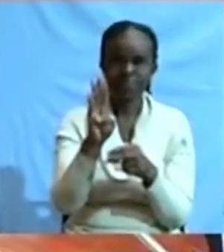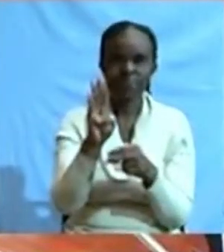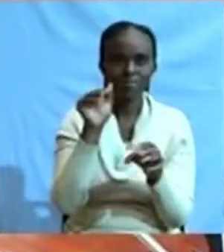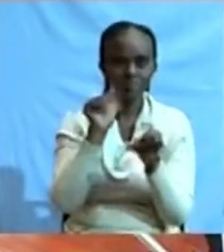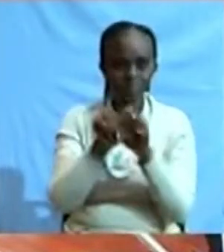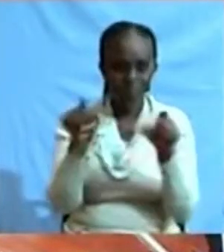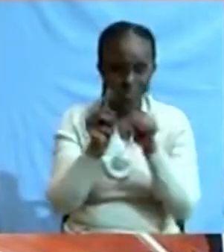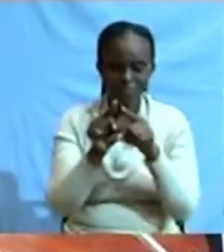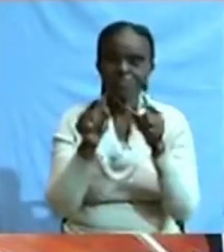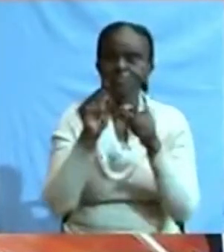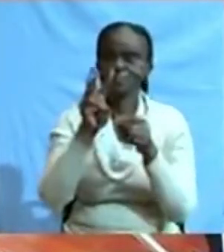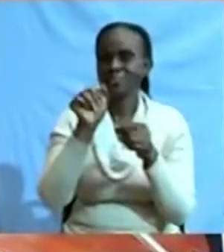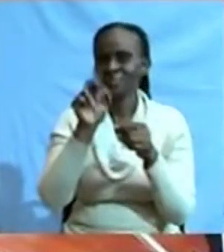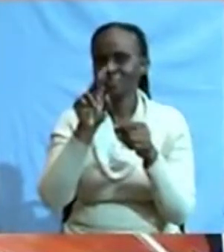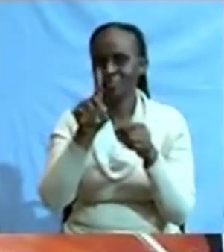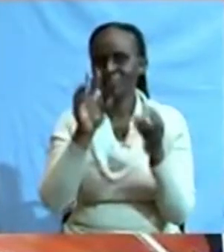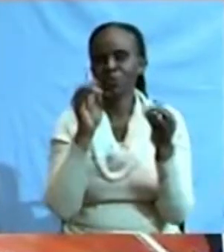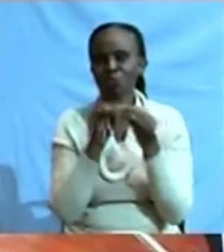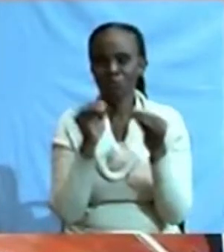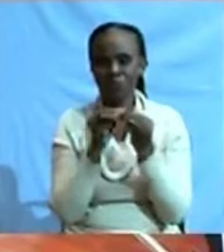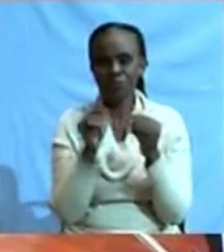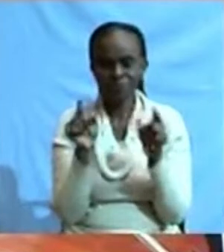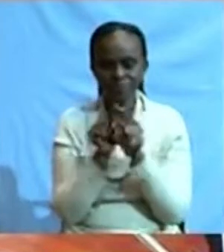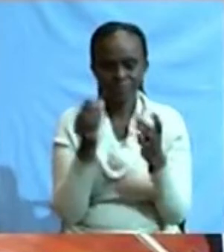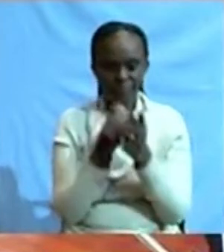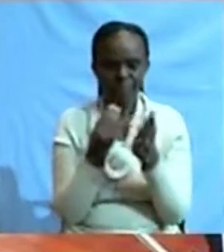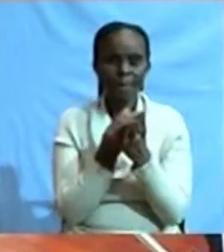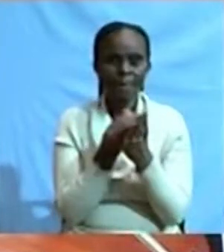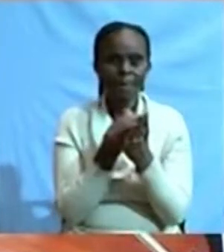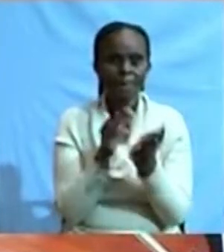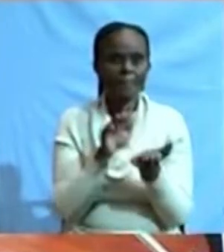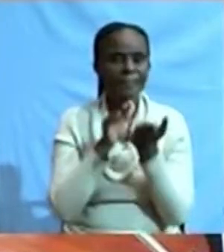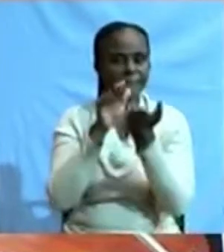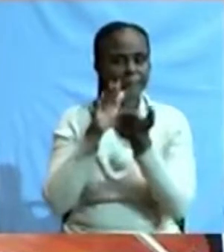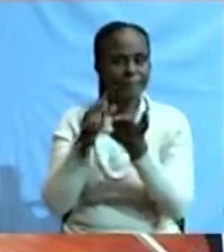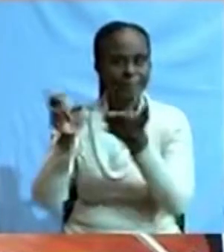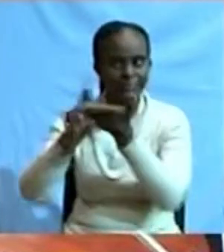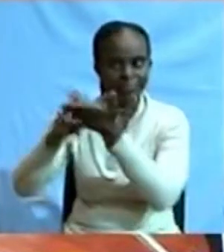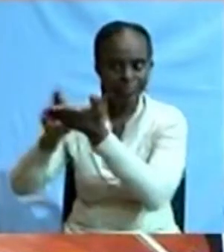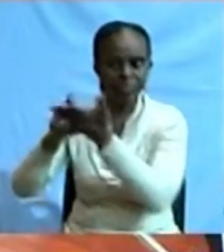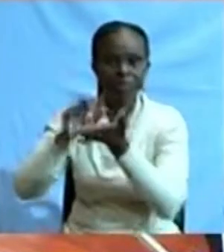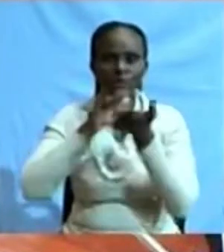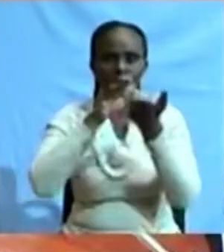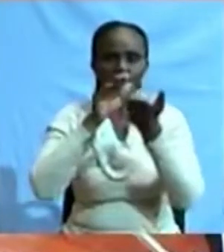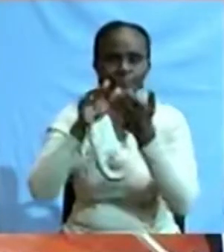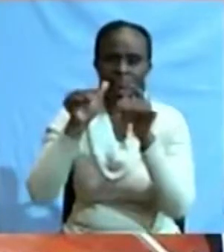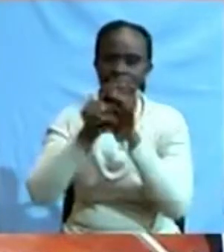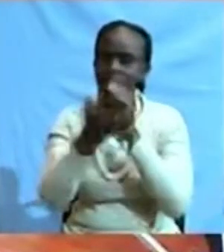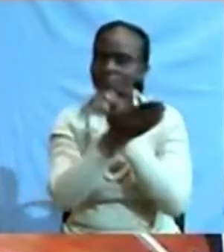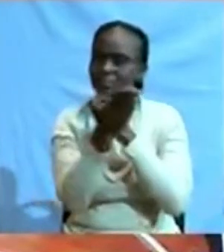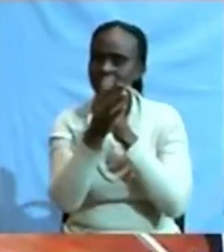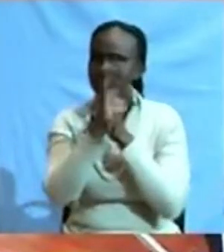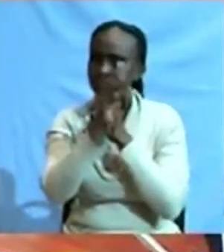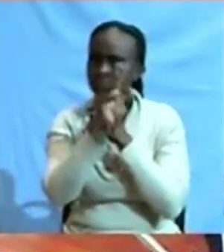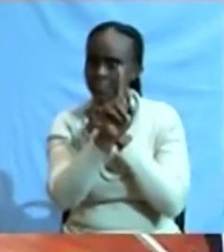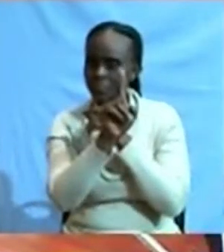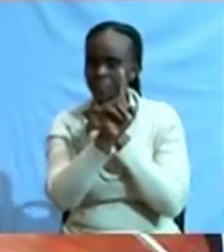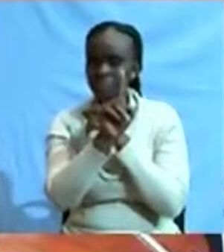in the same ward. Further, the funds to be varied and reallocated, amounting to